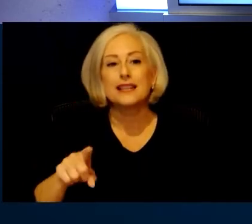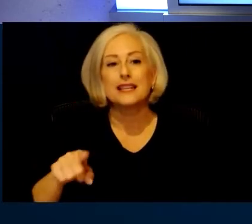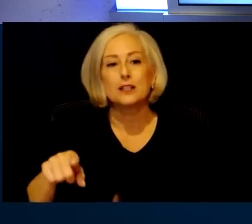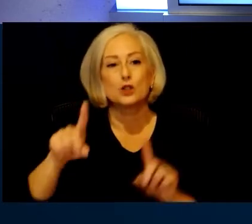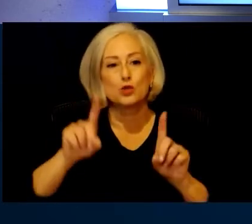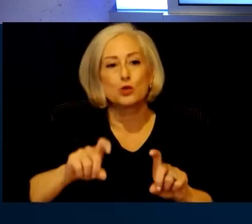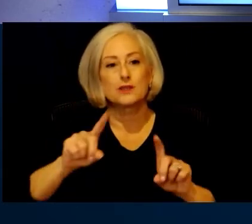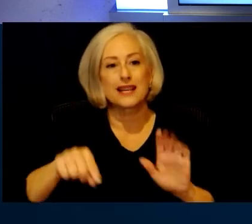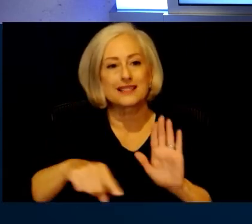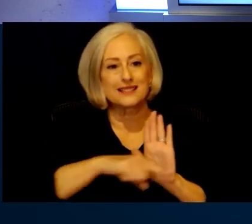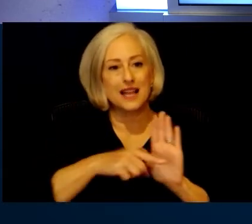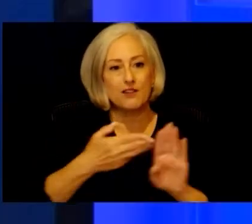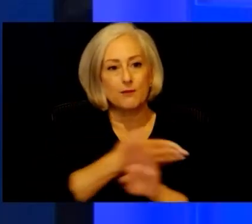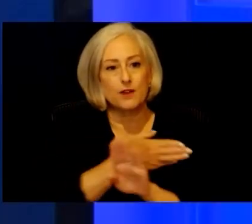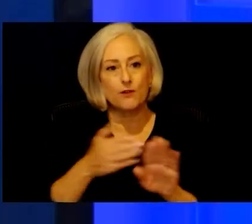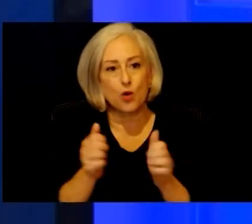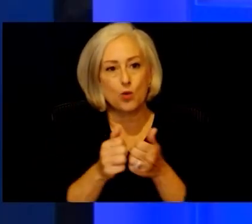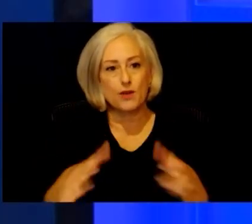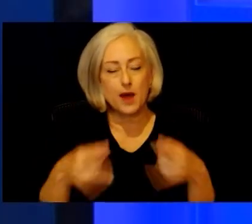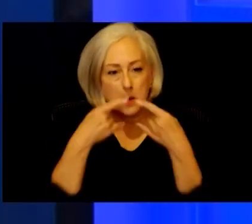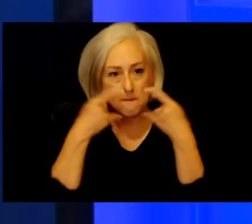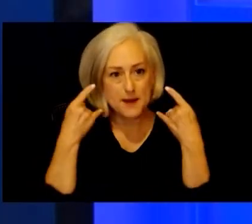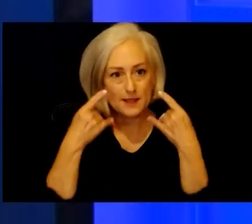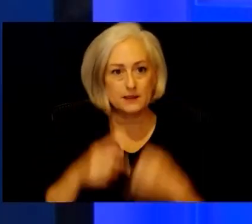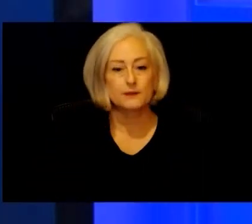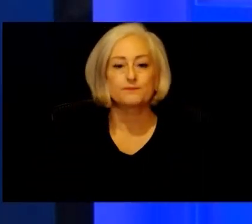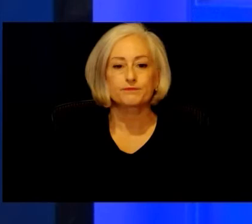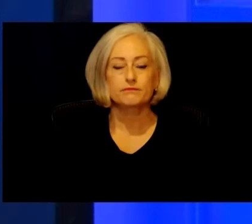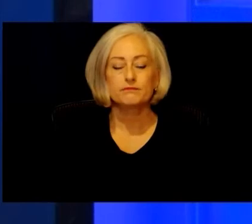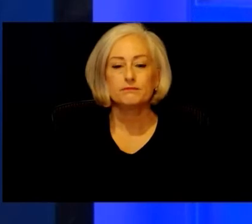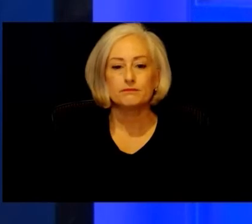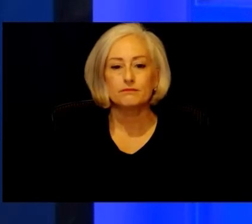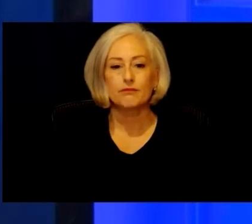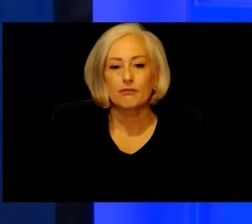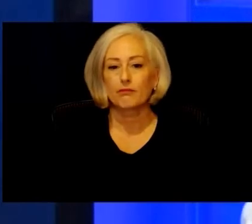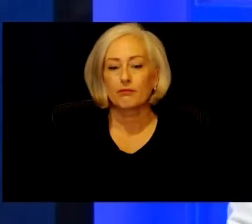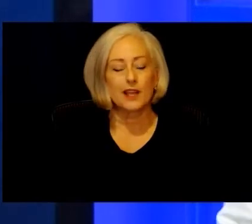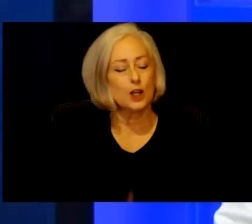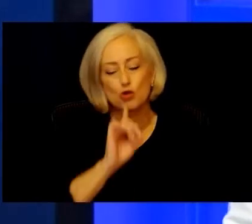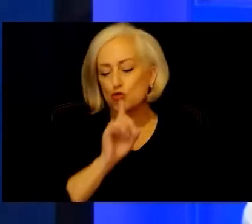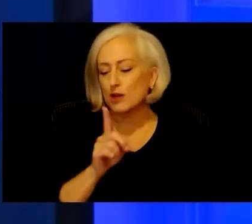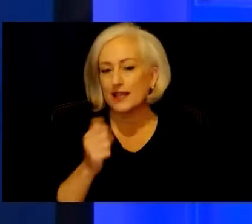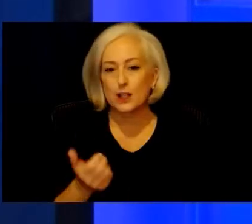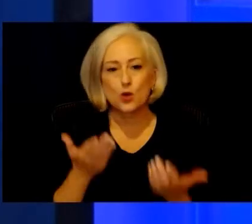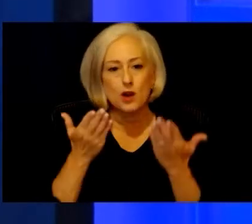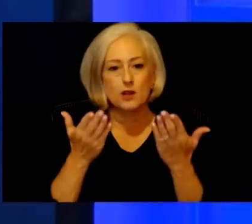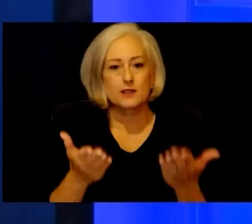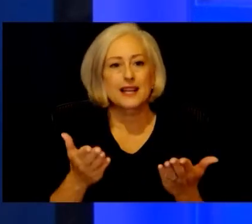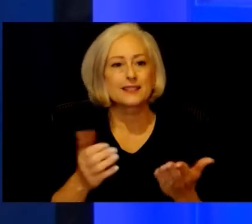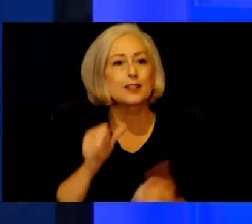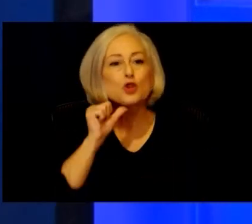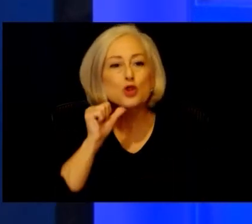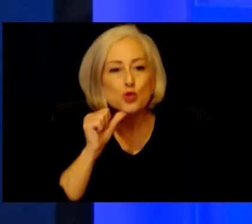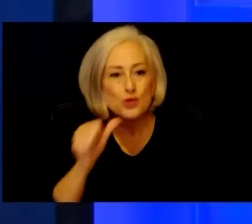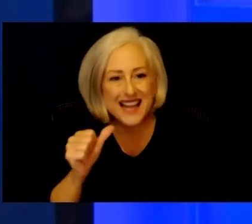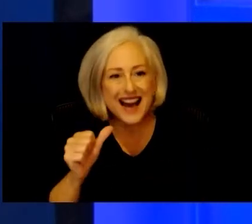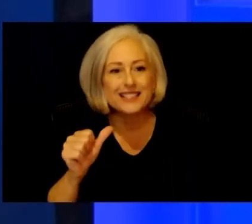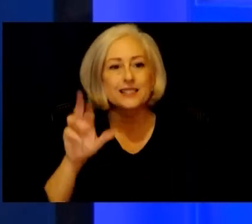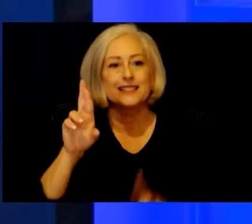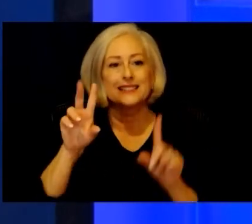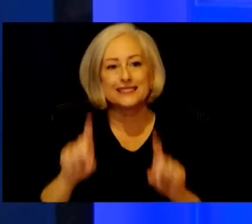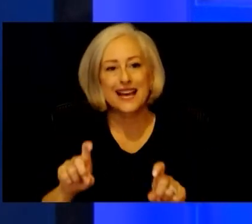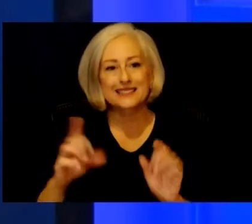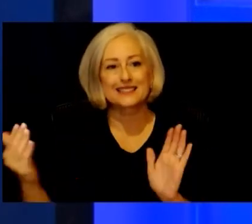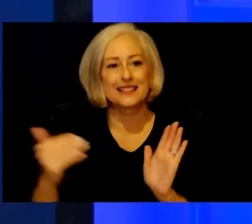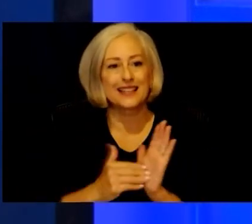can go maskless? Yeah, the recommendation, really since early on in the pandemic, is not to retest. So if you have been in